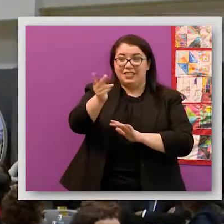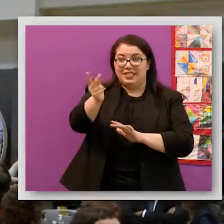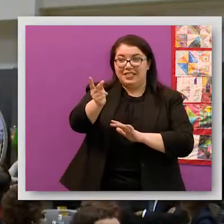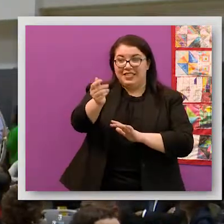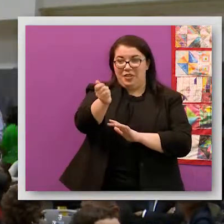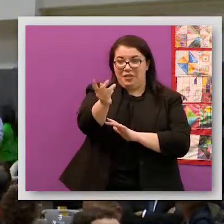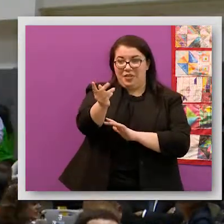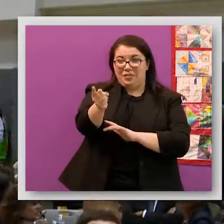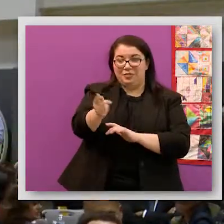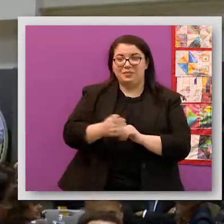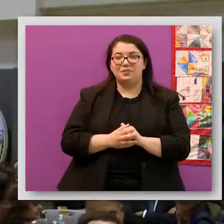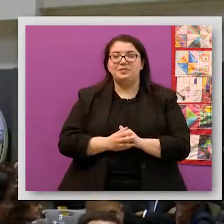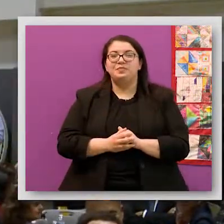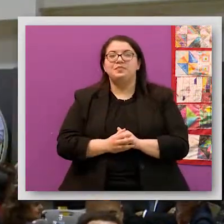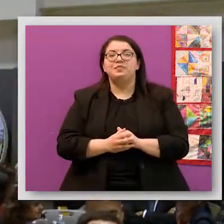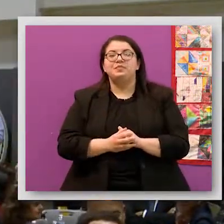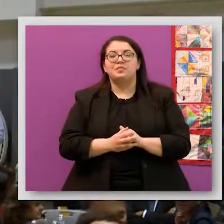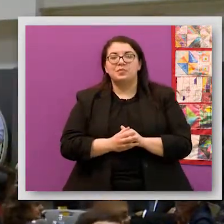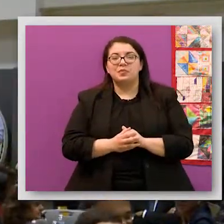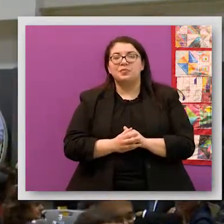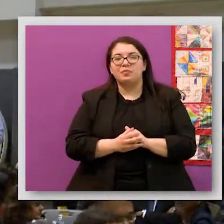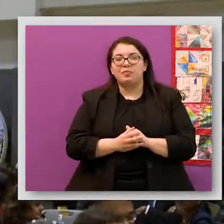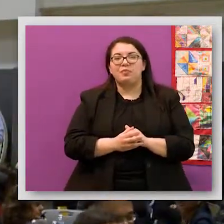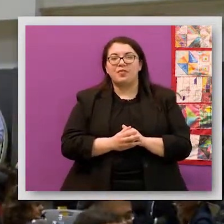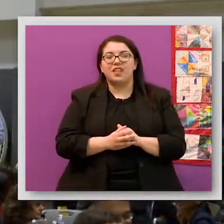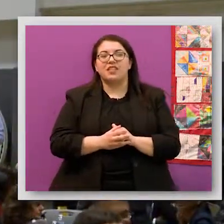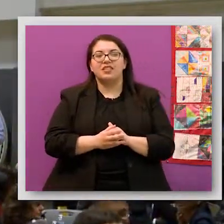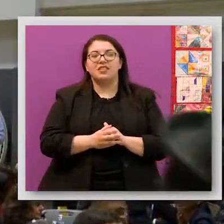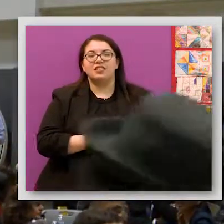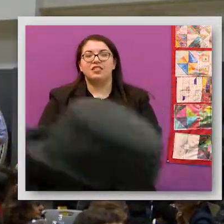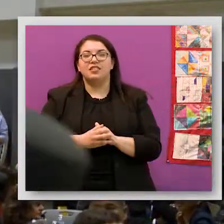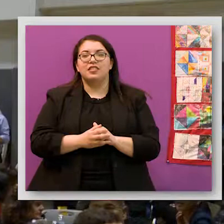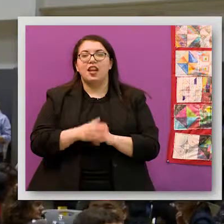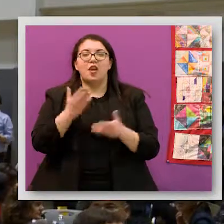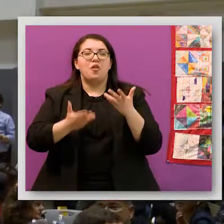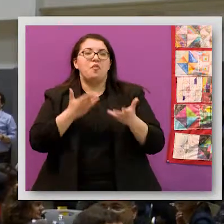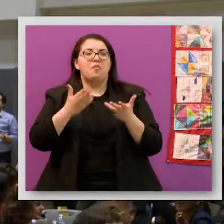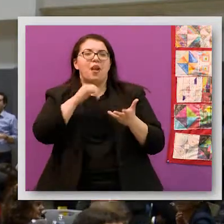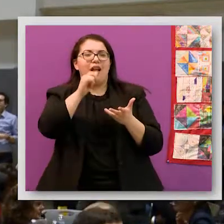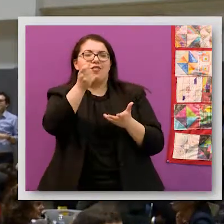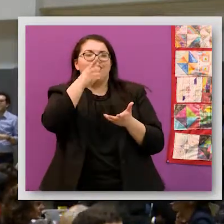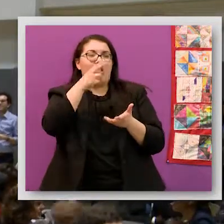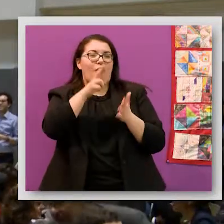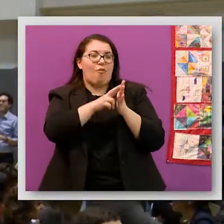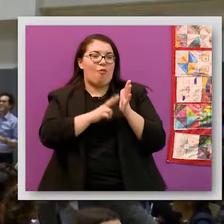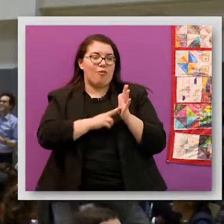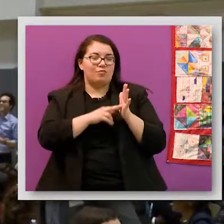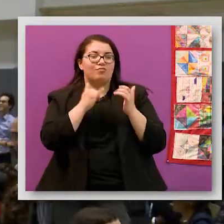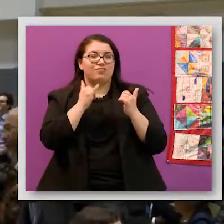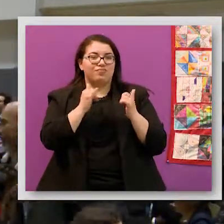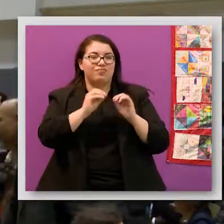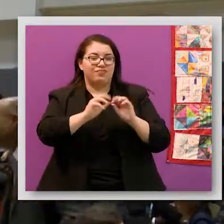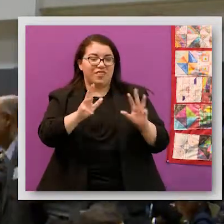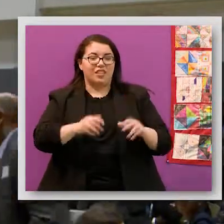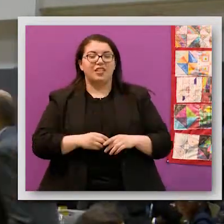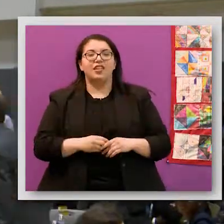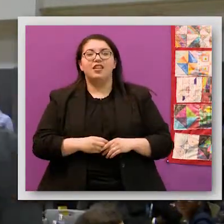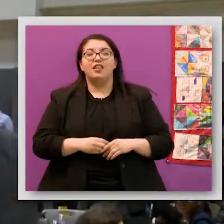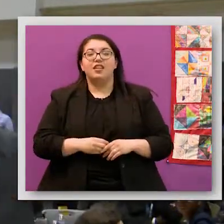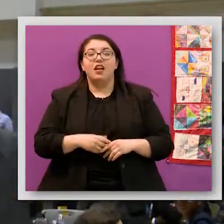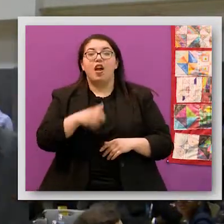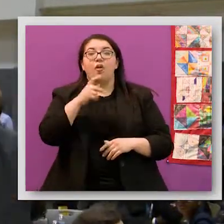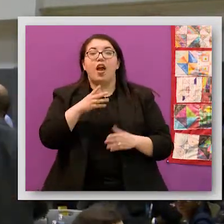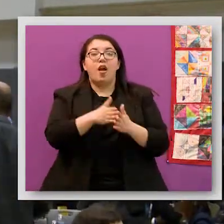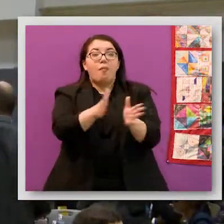Woo! Okay. All right, got better that second time. Kevin, they just didn't understand the rule, the game. All right, let's see. Let's try it again. How about